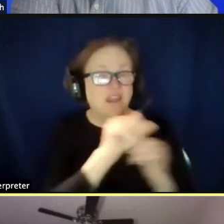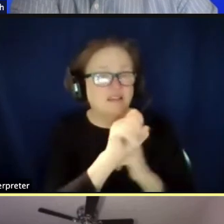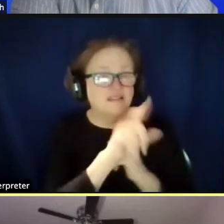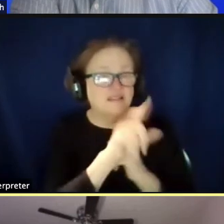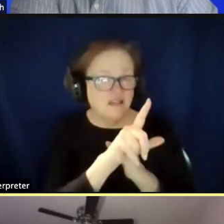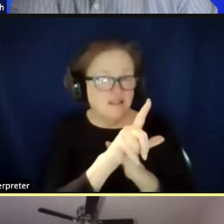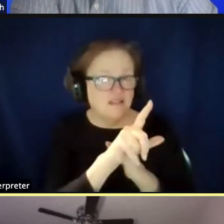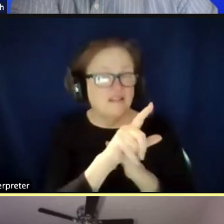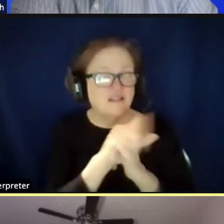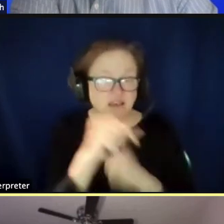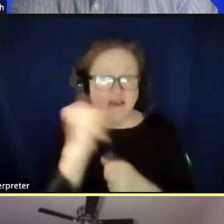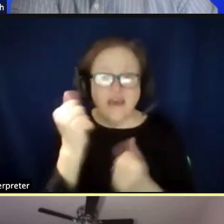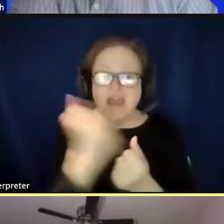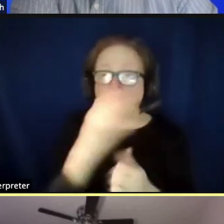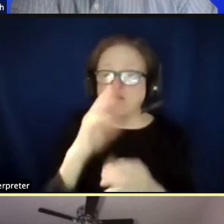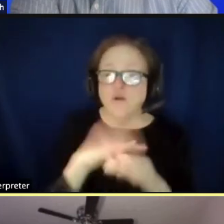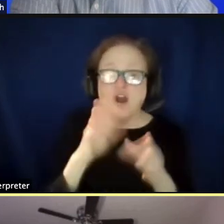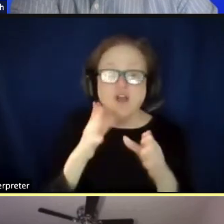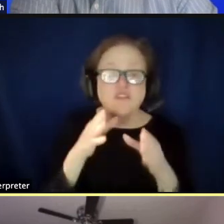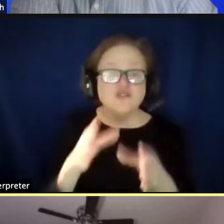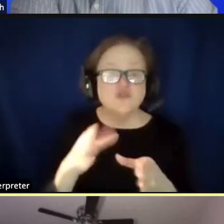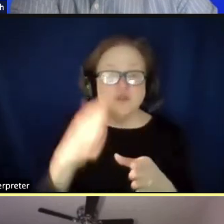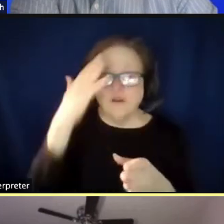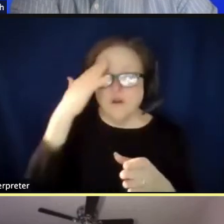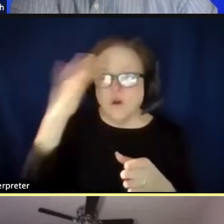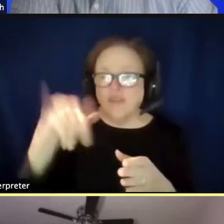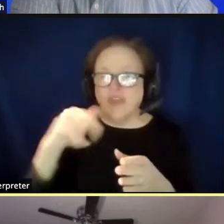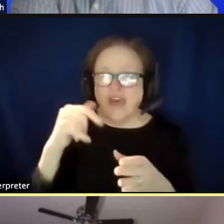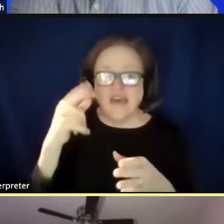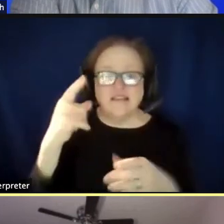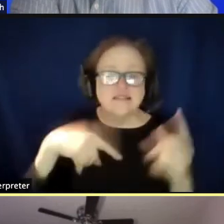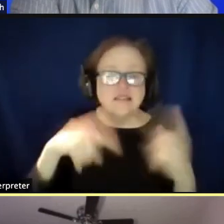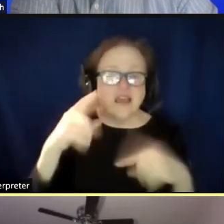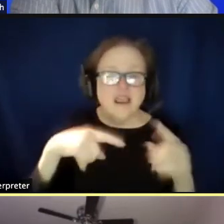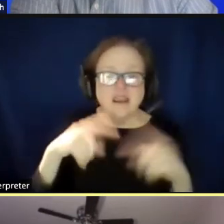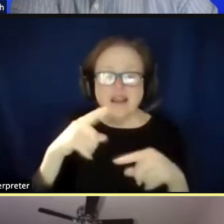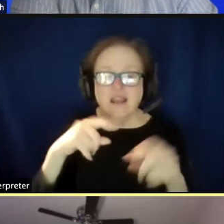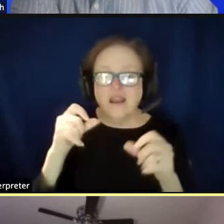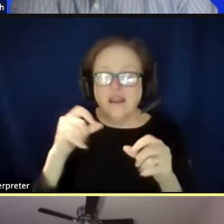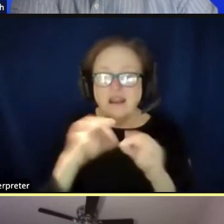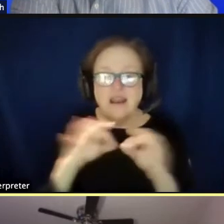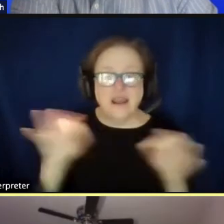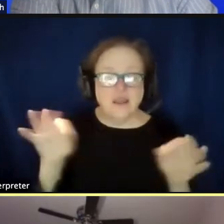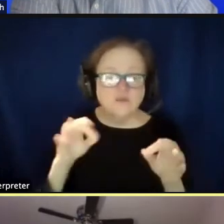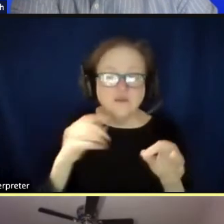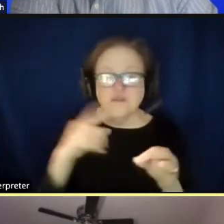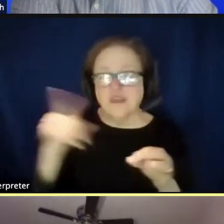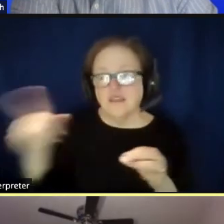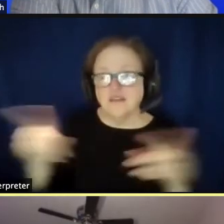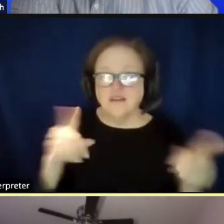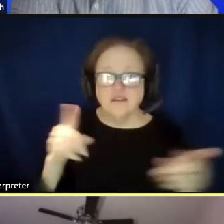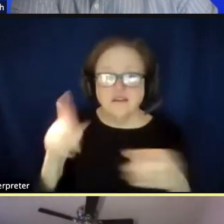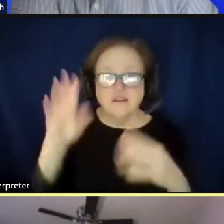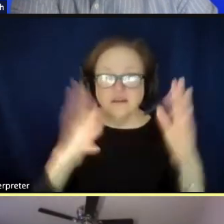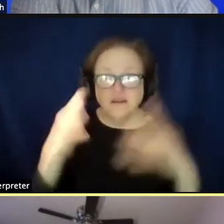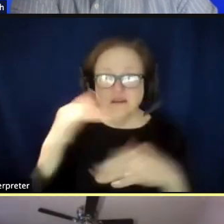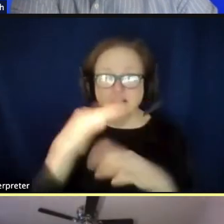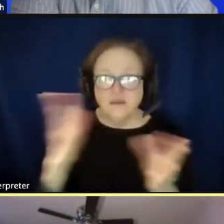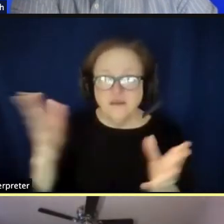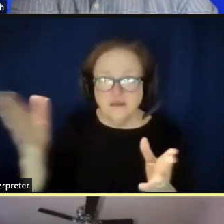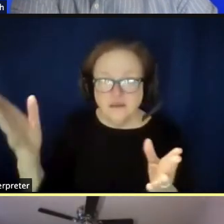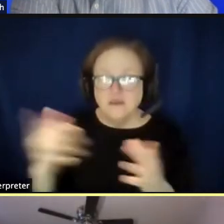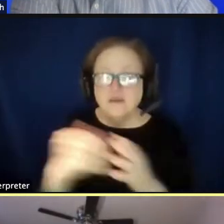Everybody on the street would know that sign language. Everybody would tell him, hey, you know, so-and-so. Now, this one particular